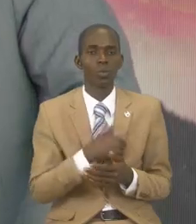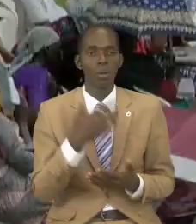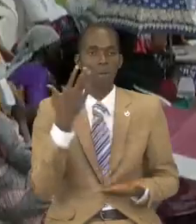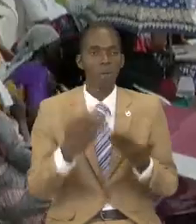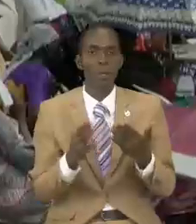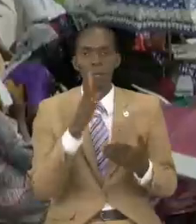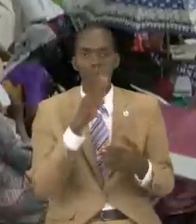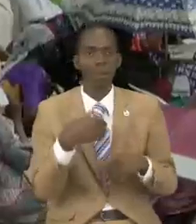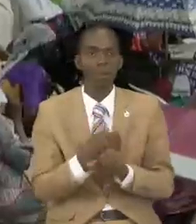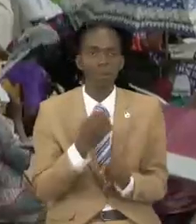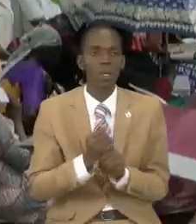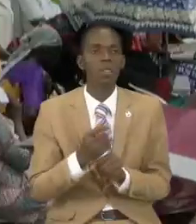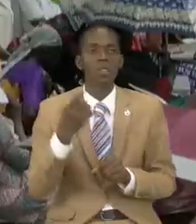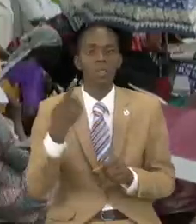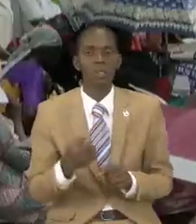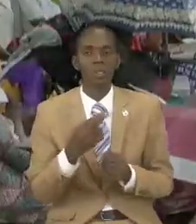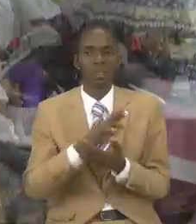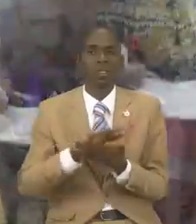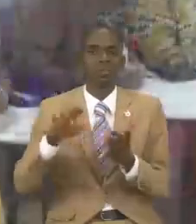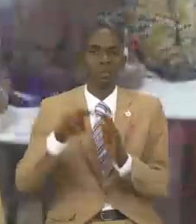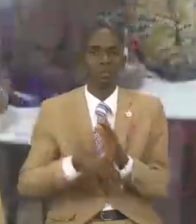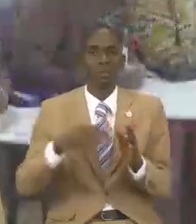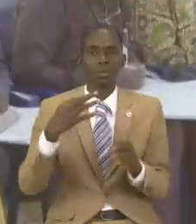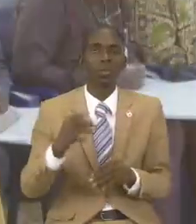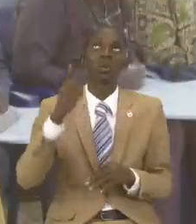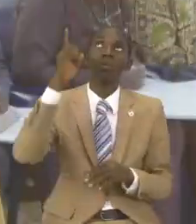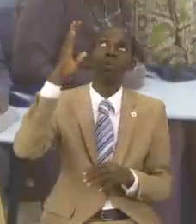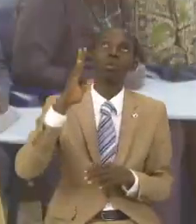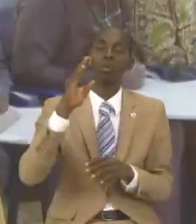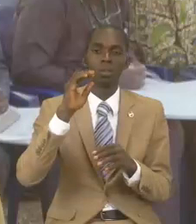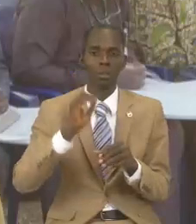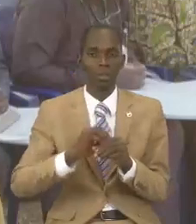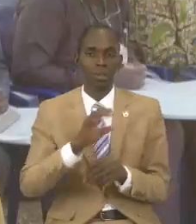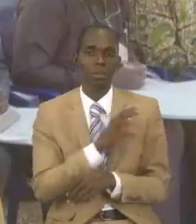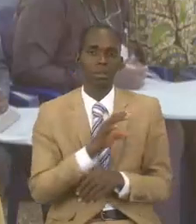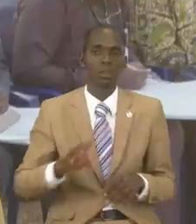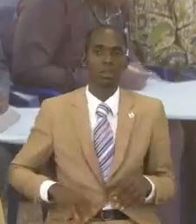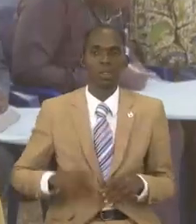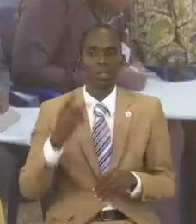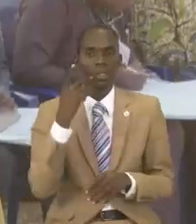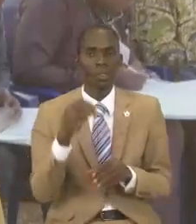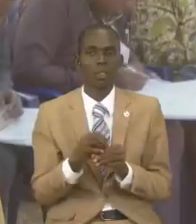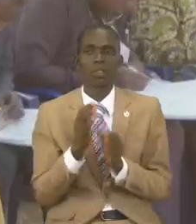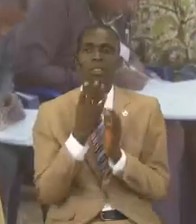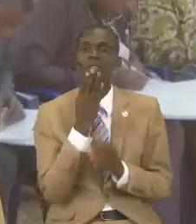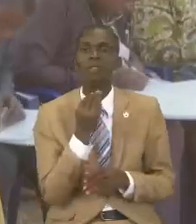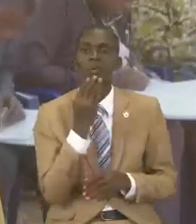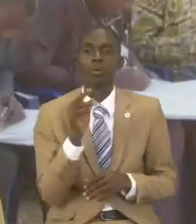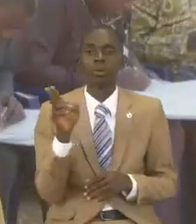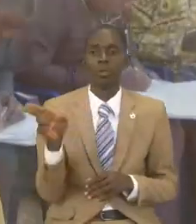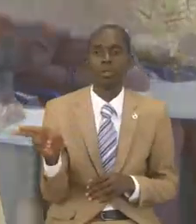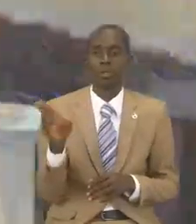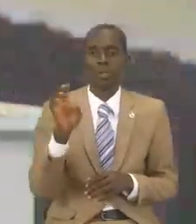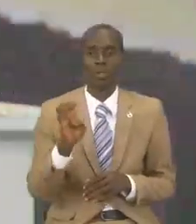God in him. Look at Hebrews chapter 7, verse